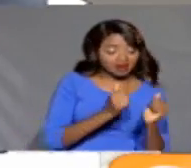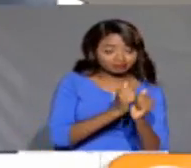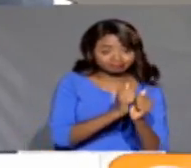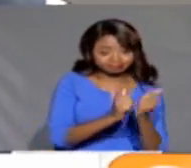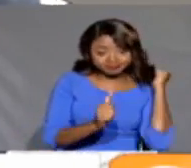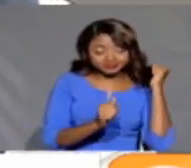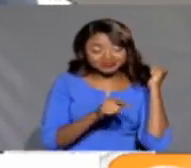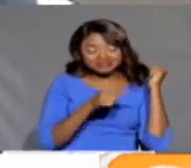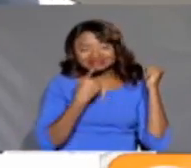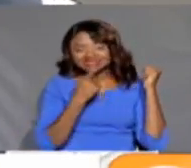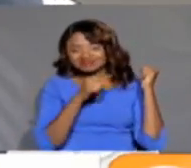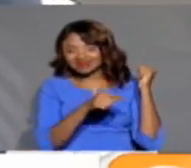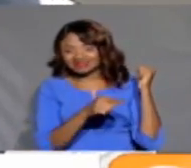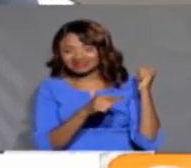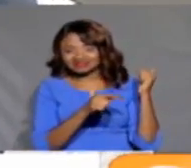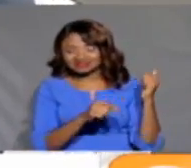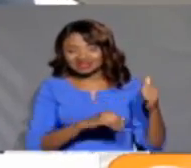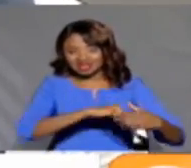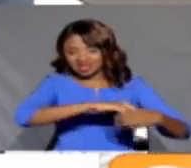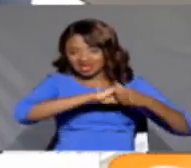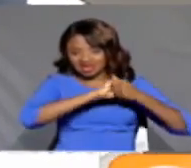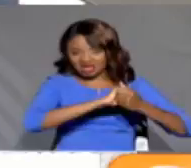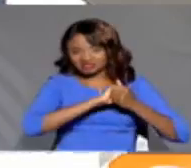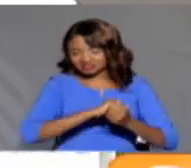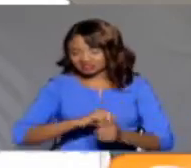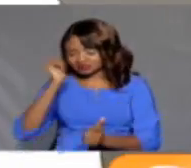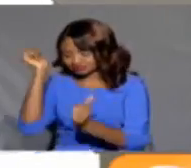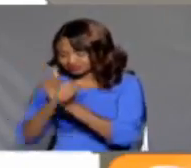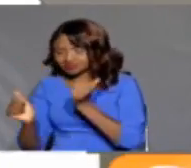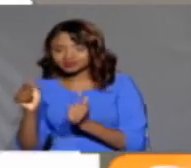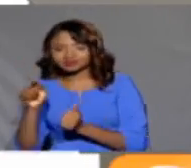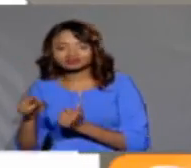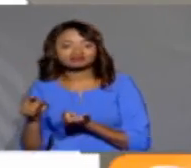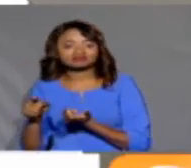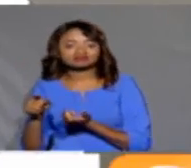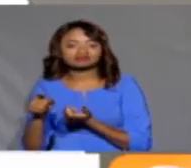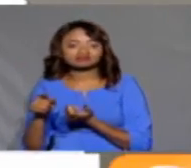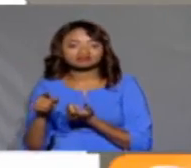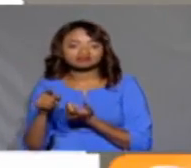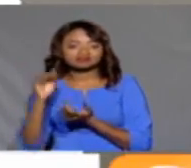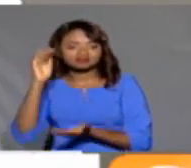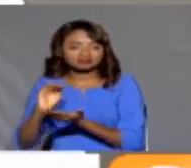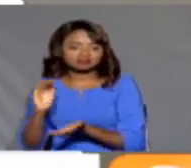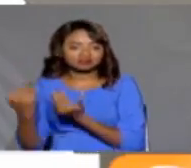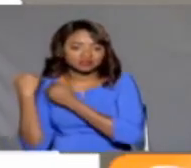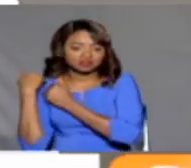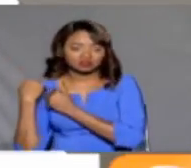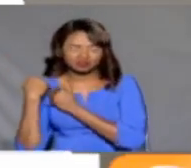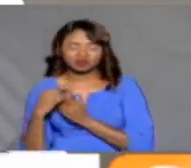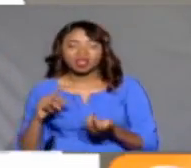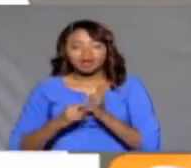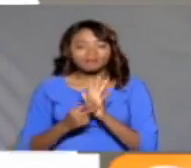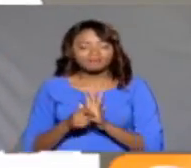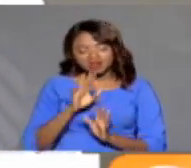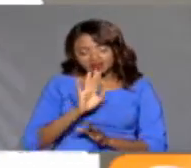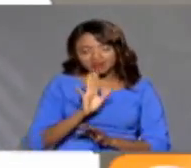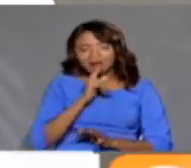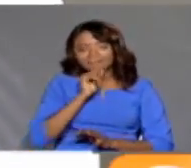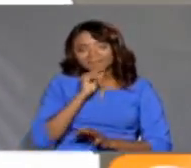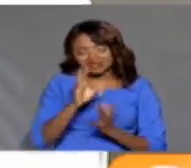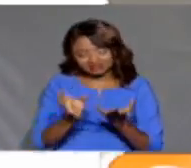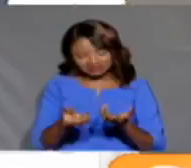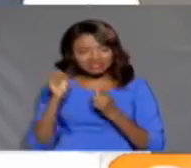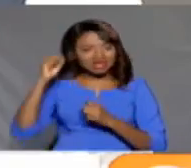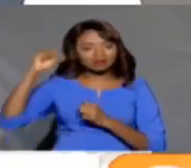the handshake, defeating Punguza Mizigo. Yeah. I think Ekuru Aukot needed a robust political